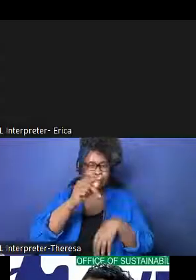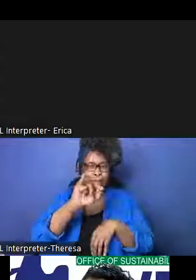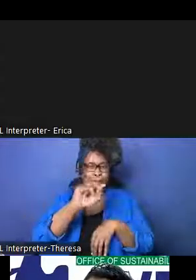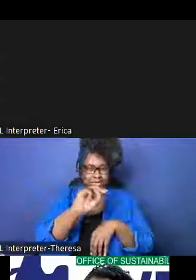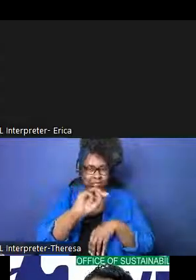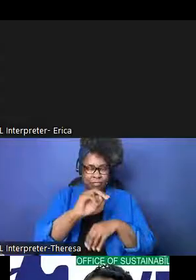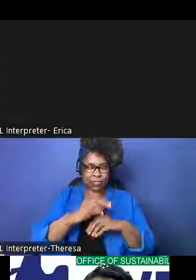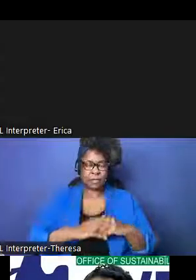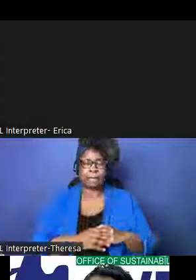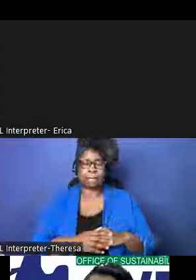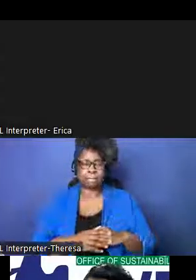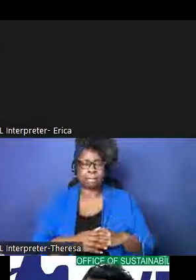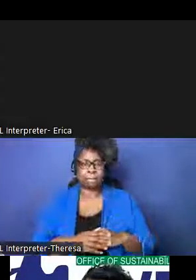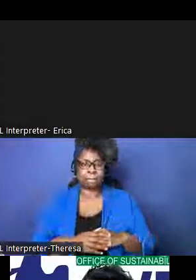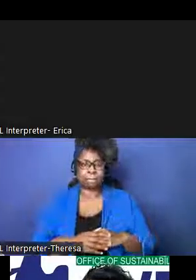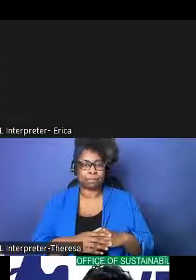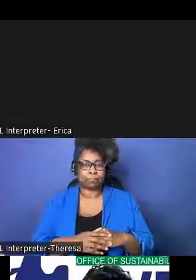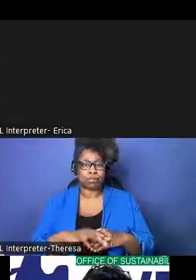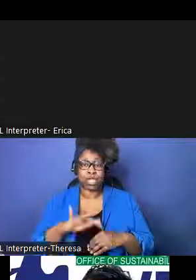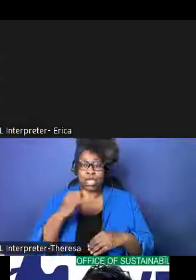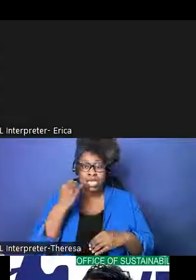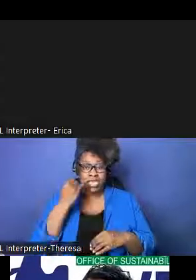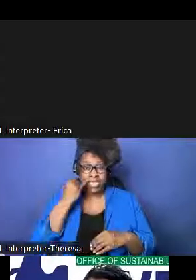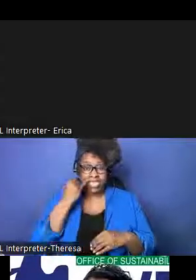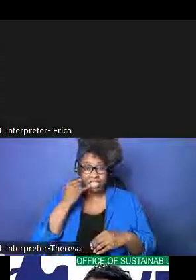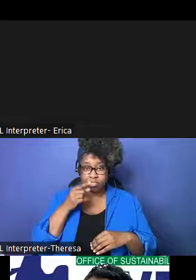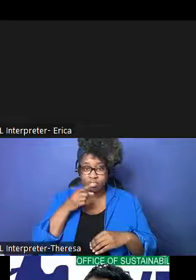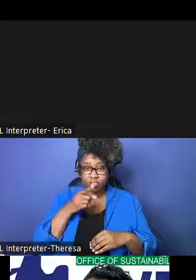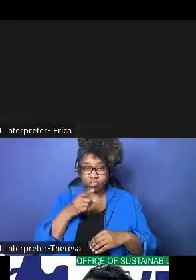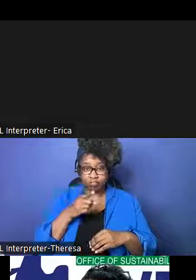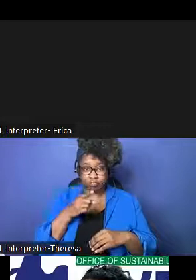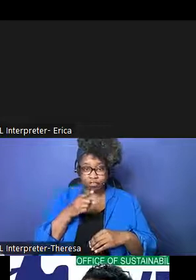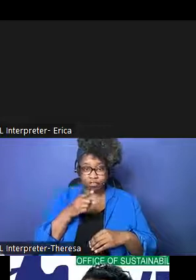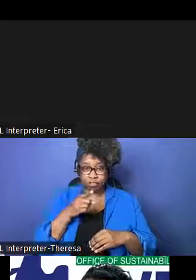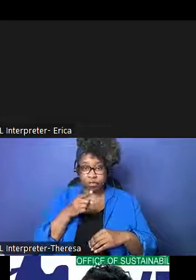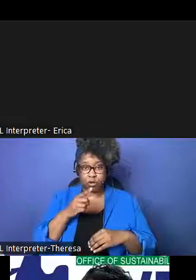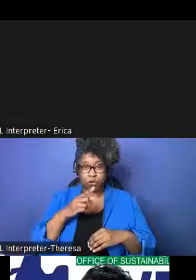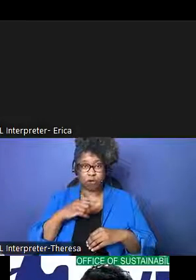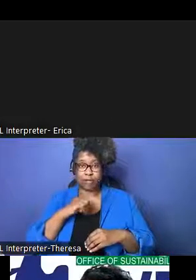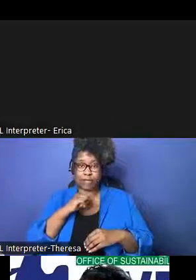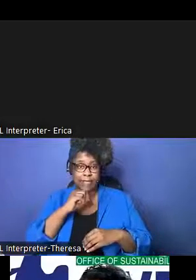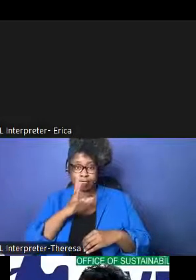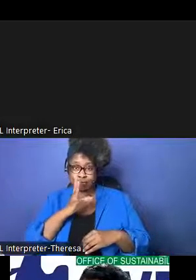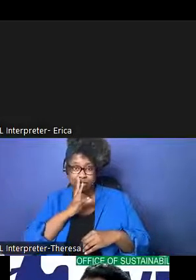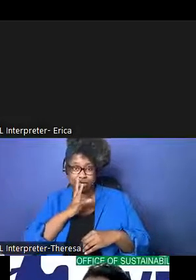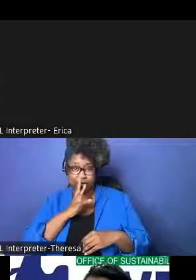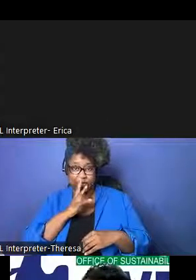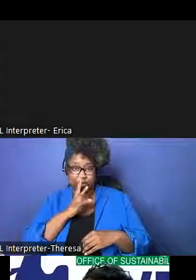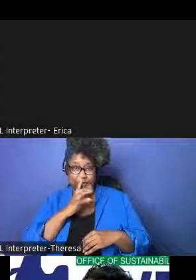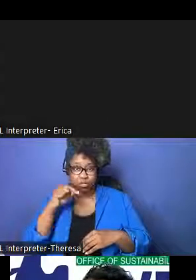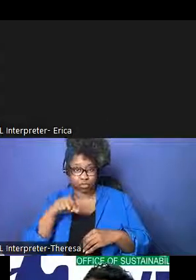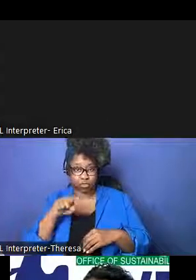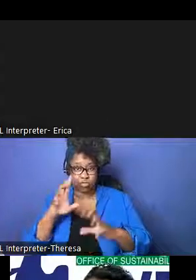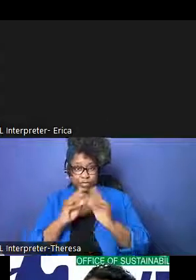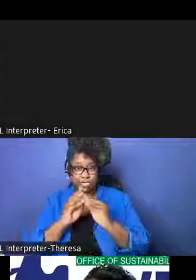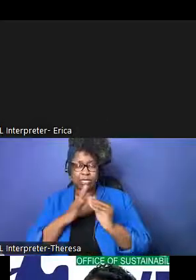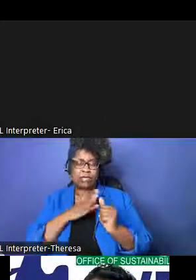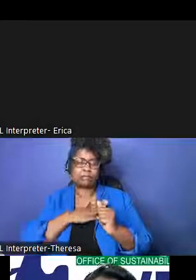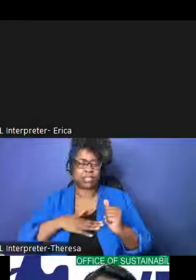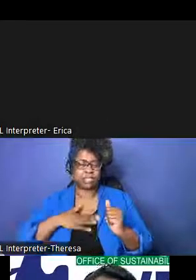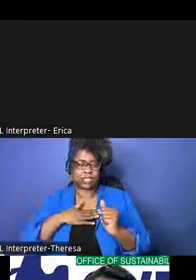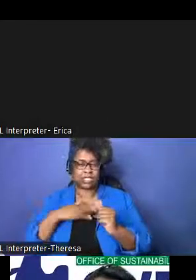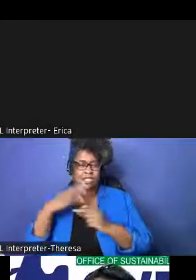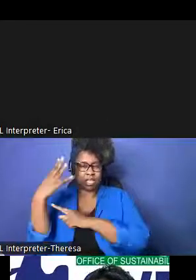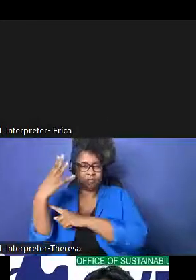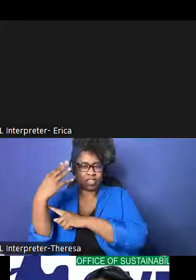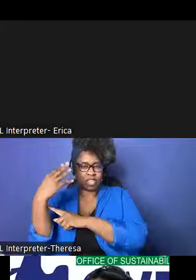call and not speaking, not contributing at that moment in the conversation, please go ahead and keep your video off